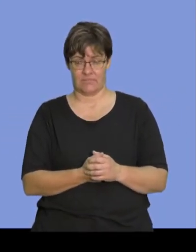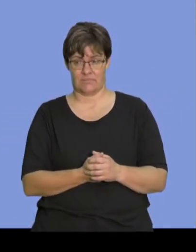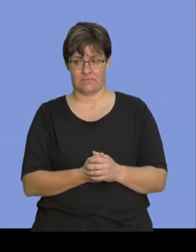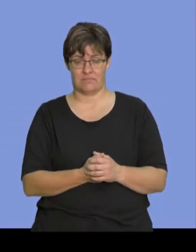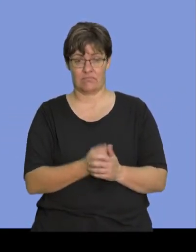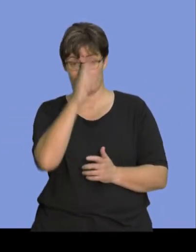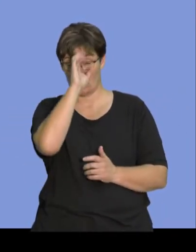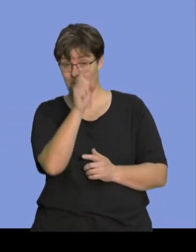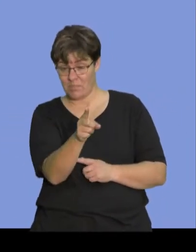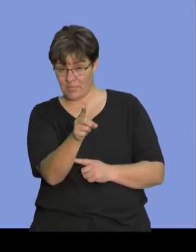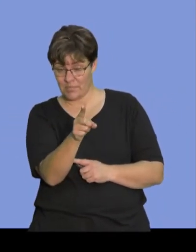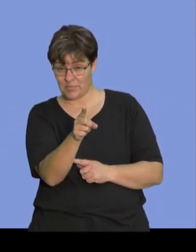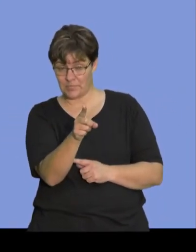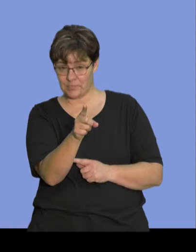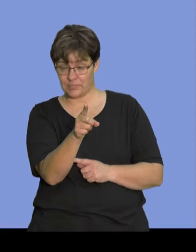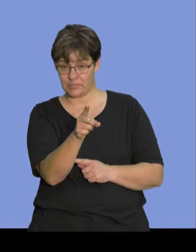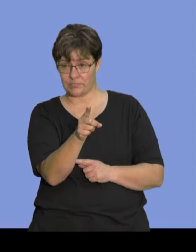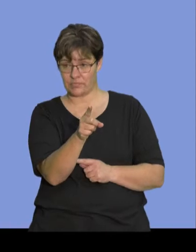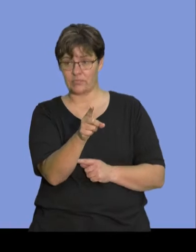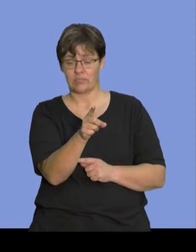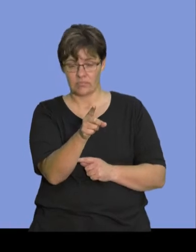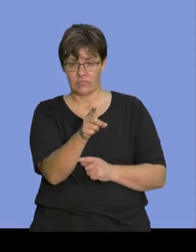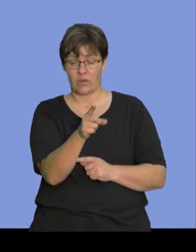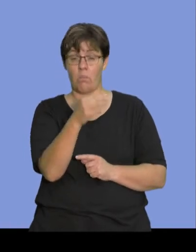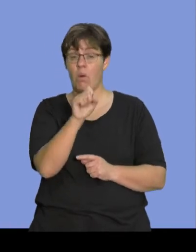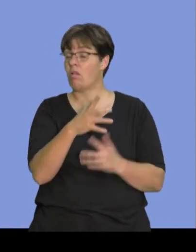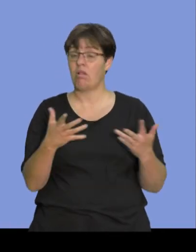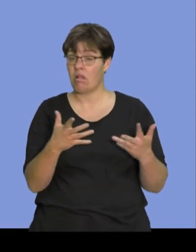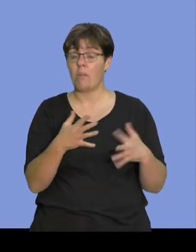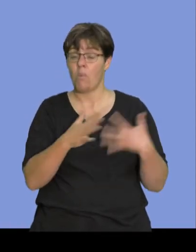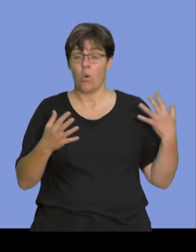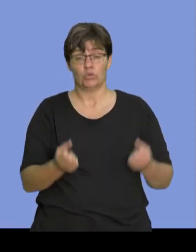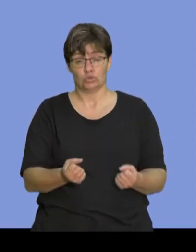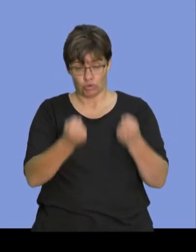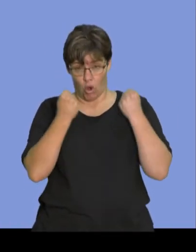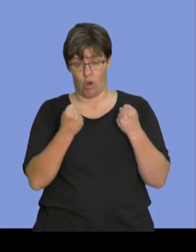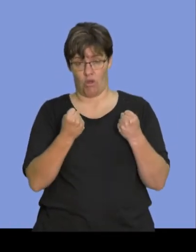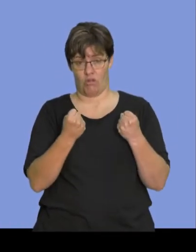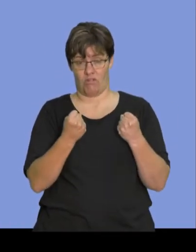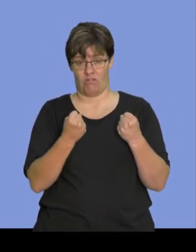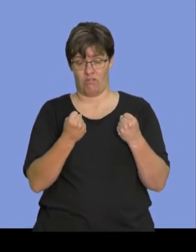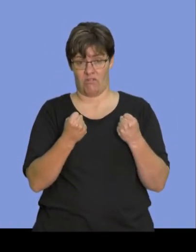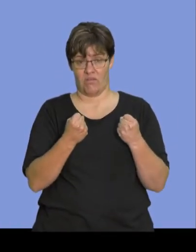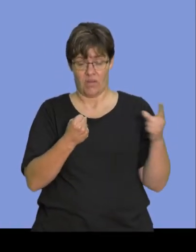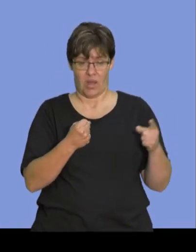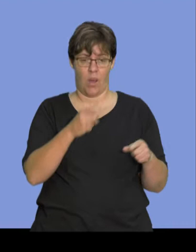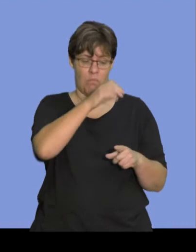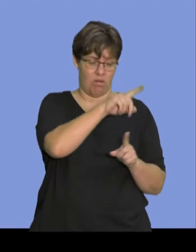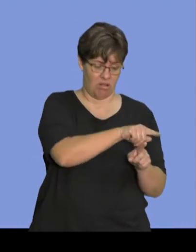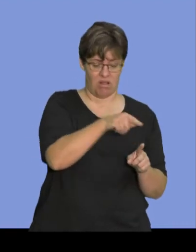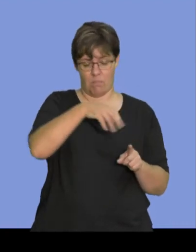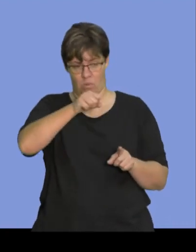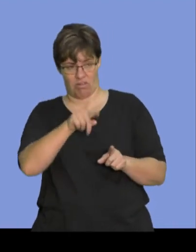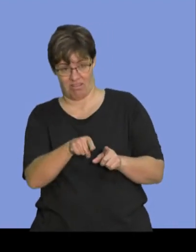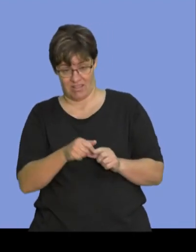Okay, remember, the poles are strongest at, the field is strongest at the poles.